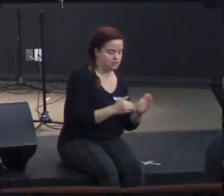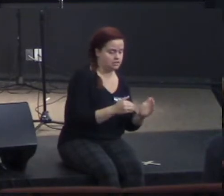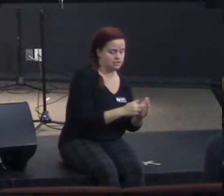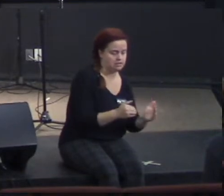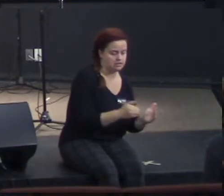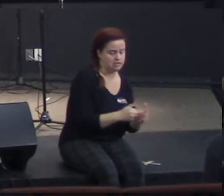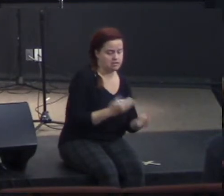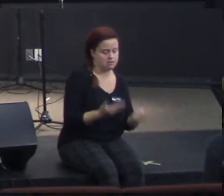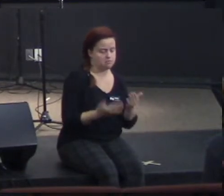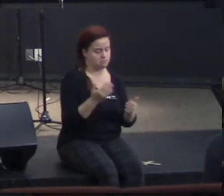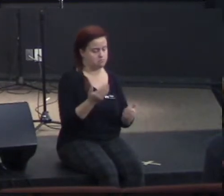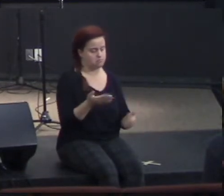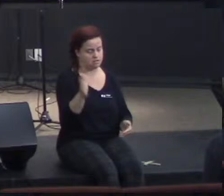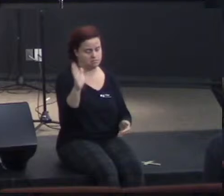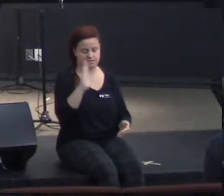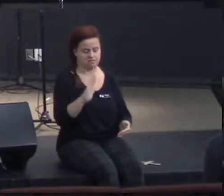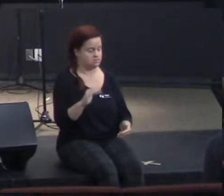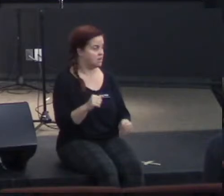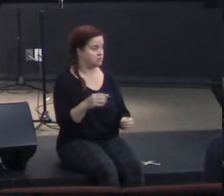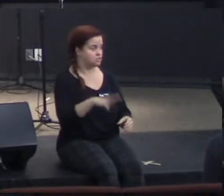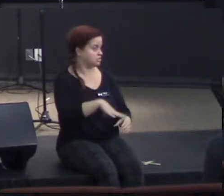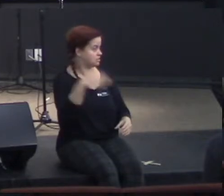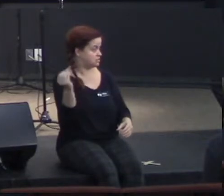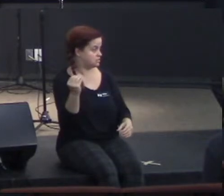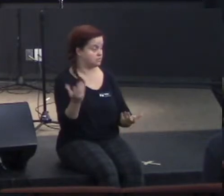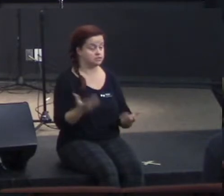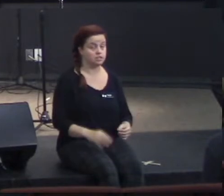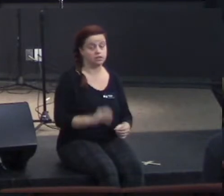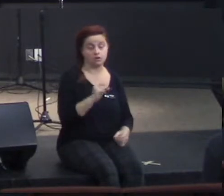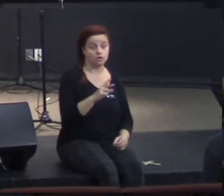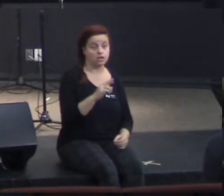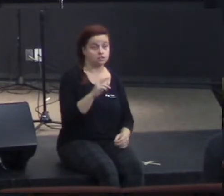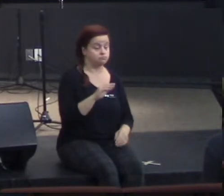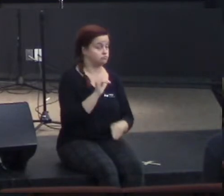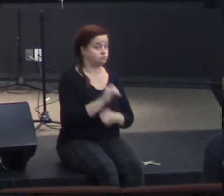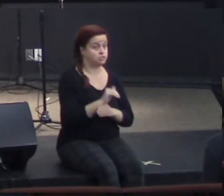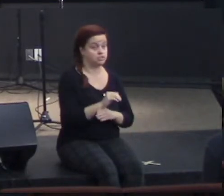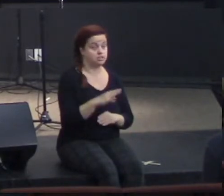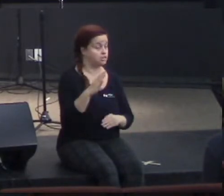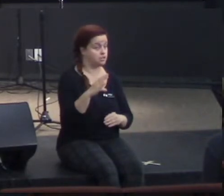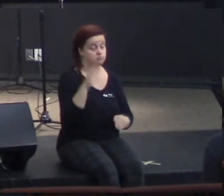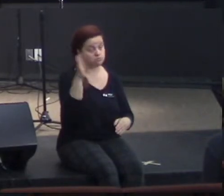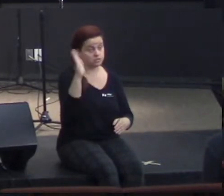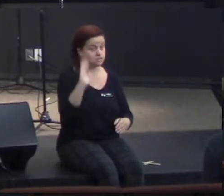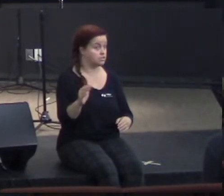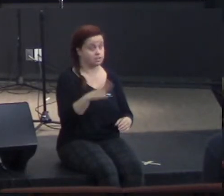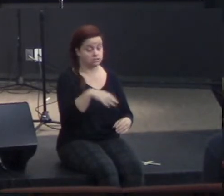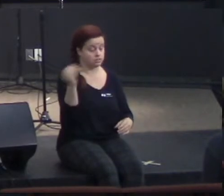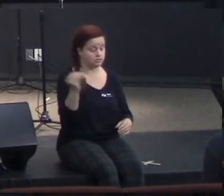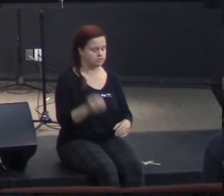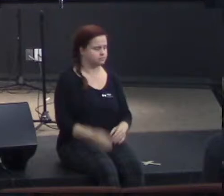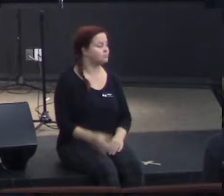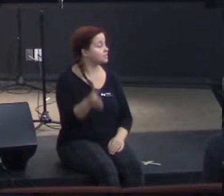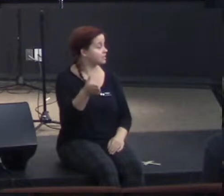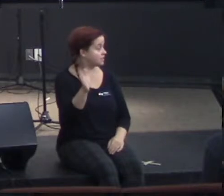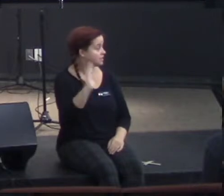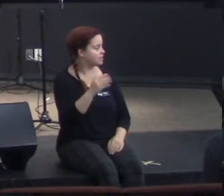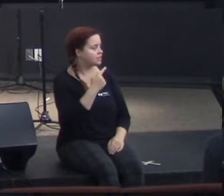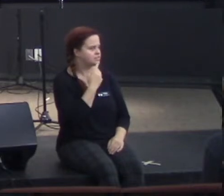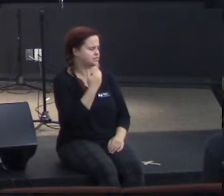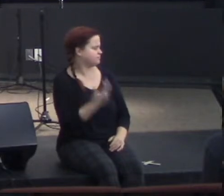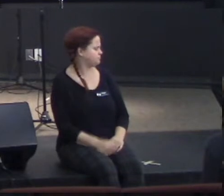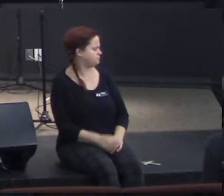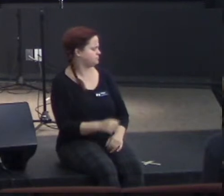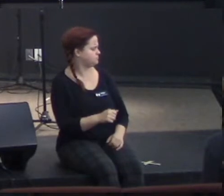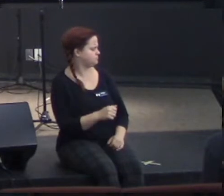kind of go, okay, tonight, God, you're not with me. I'm just going to go do what I want to do. God goes, yeah, I don't work like that. Why? Because He's made up